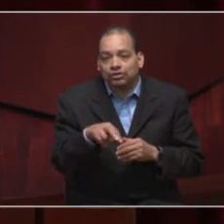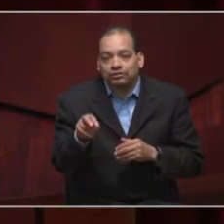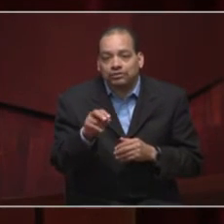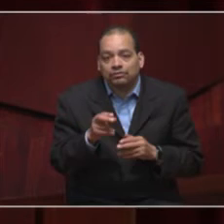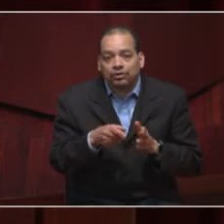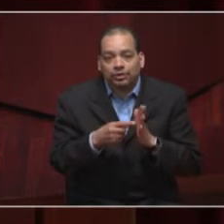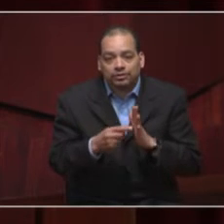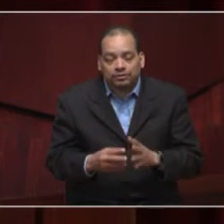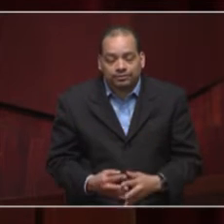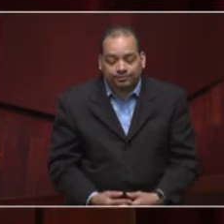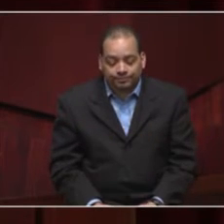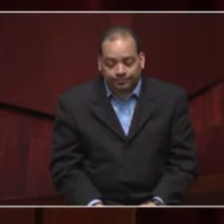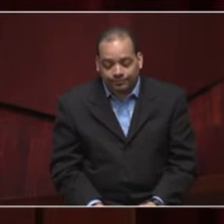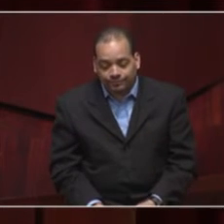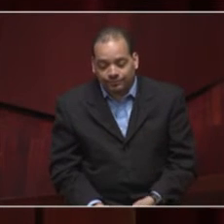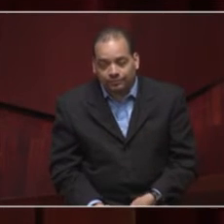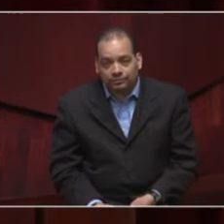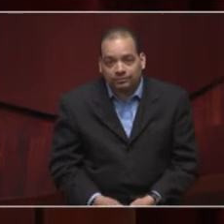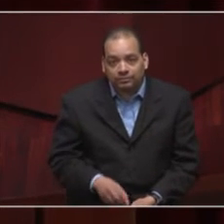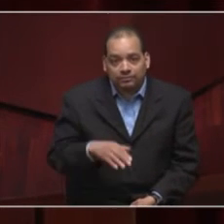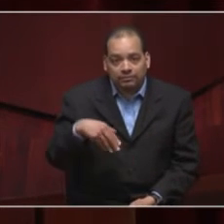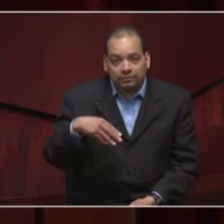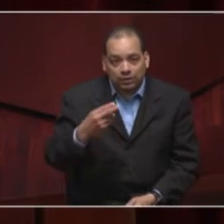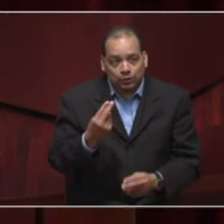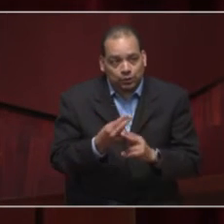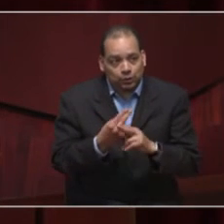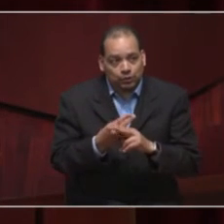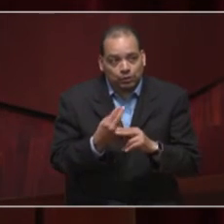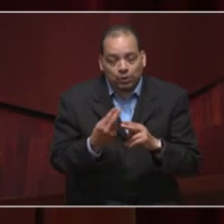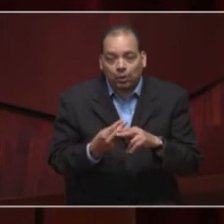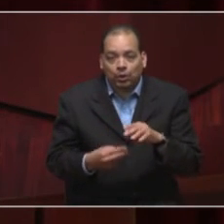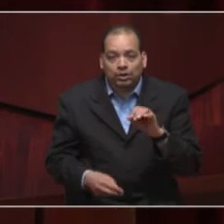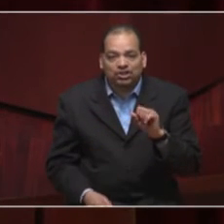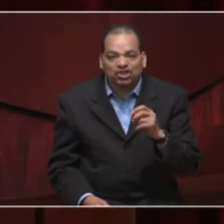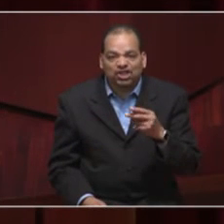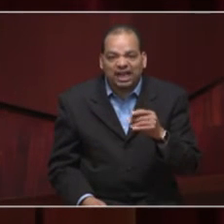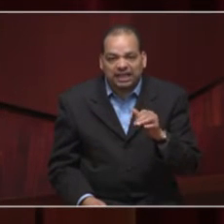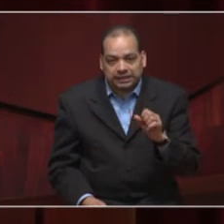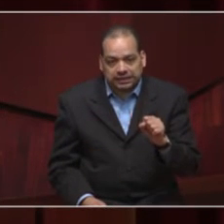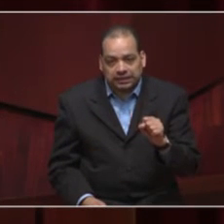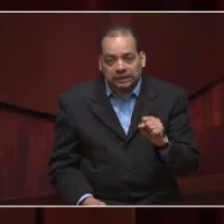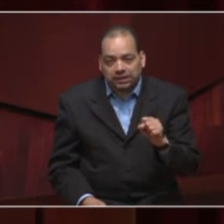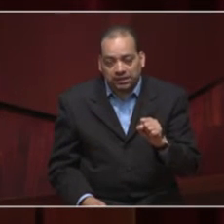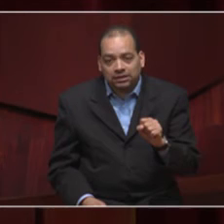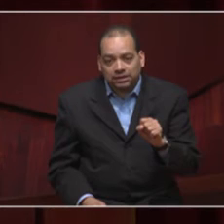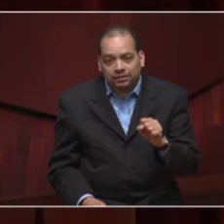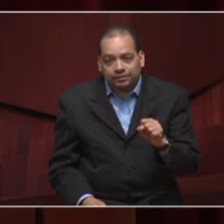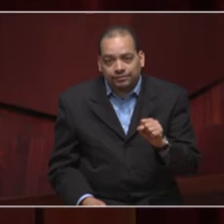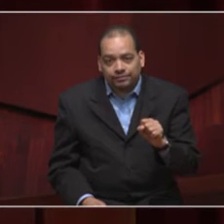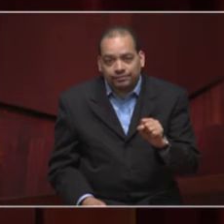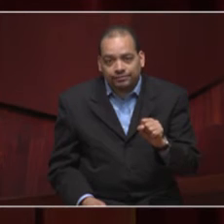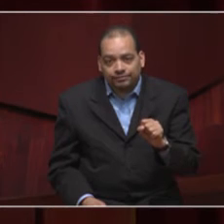requests, unused transfer requests, the shells of those transfer requests.